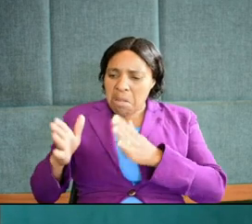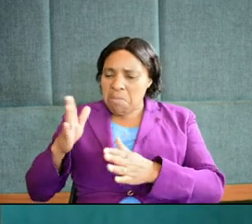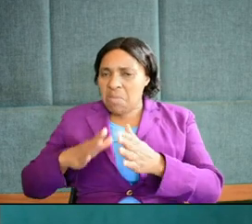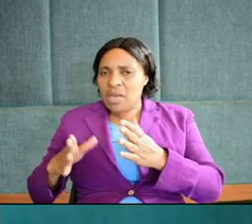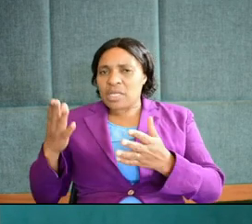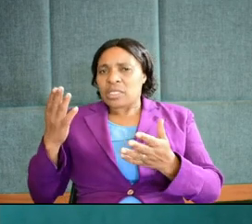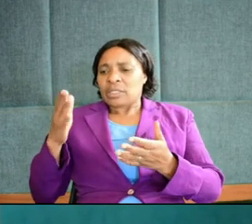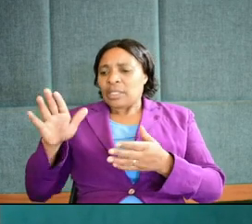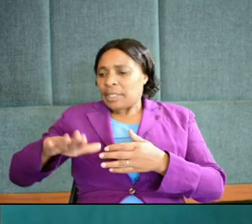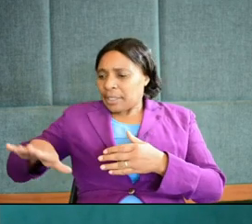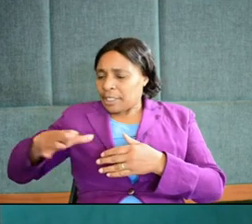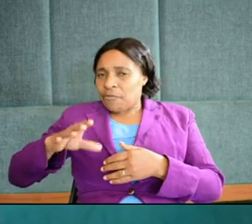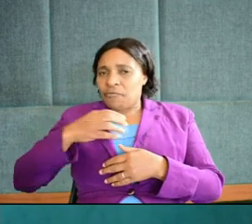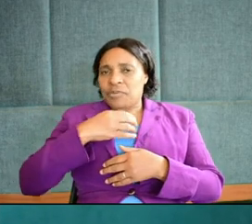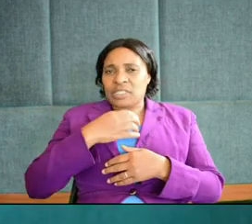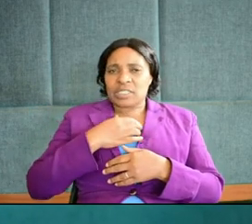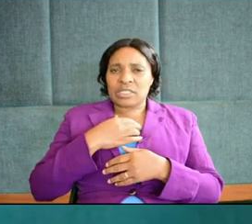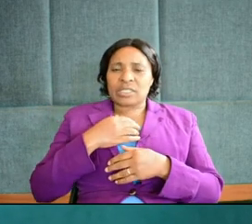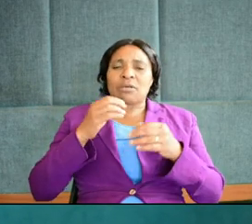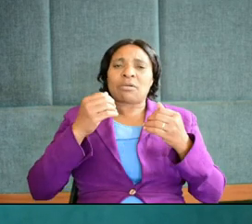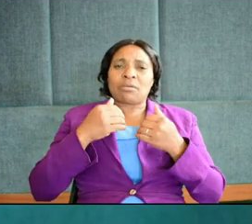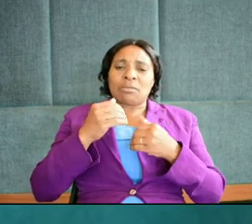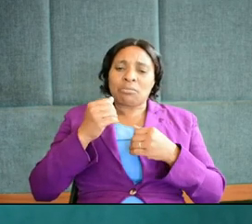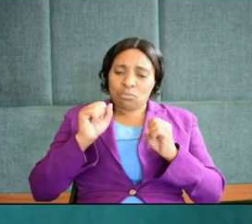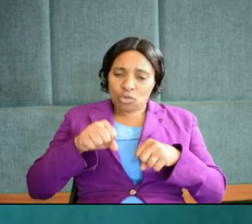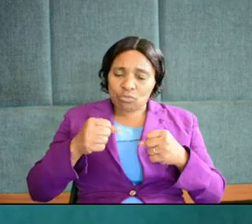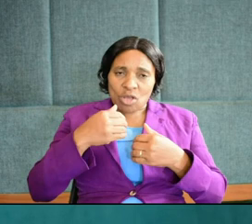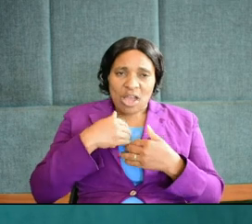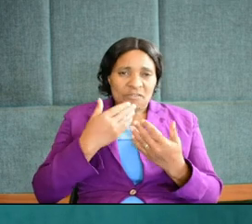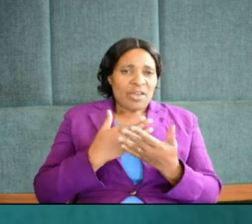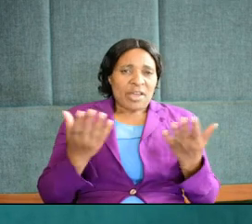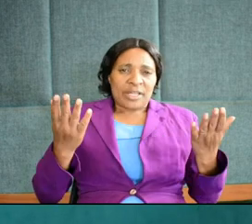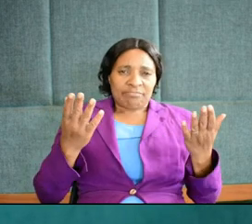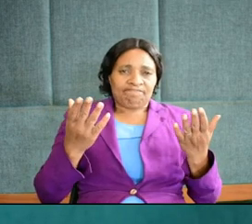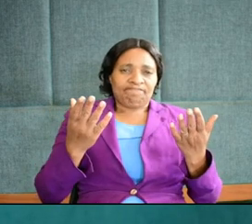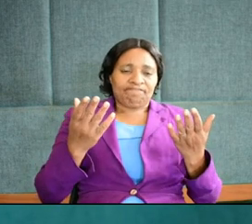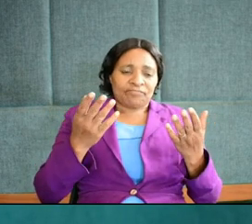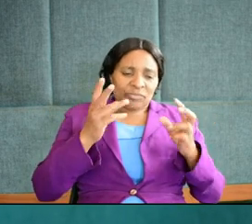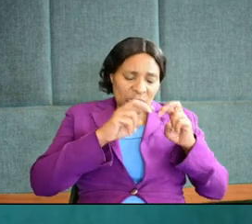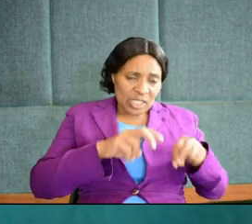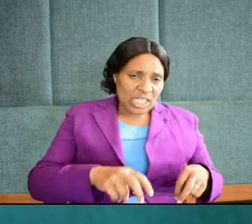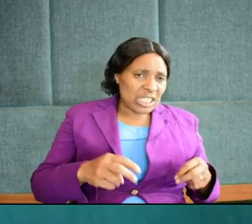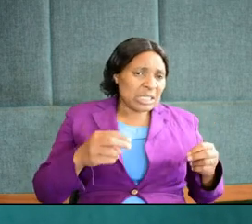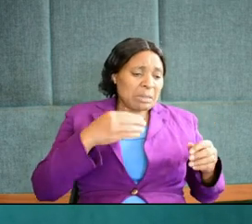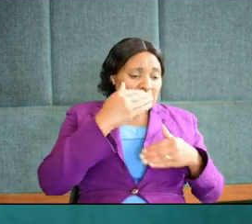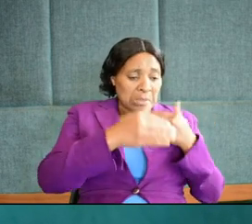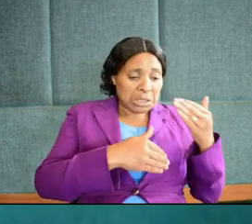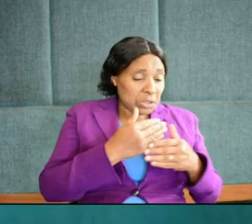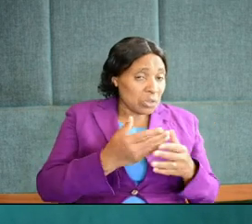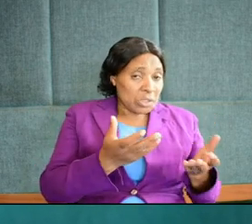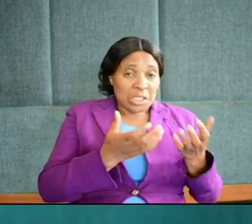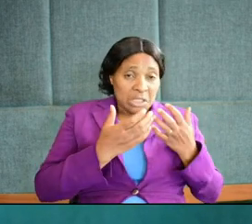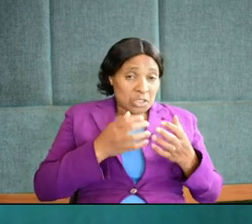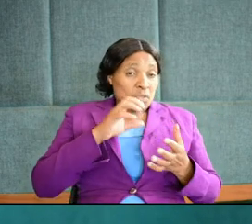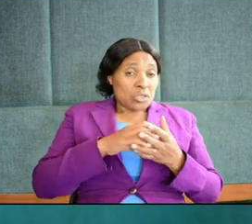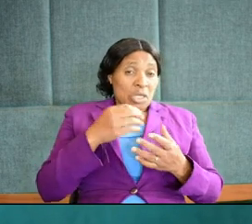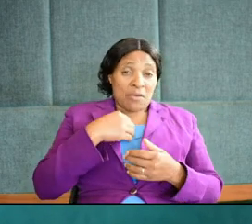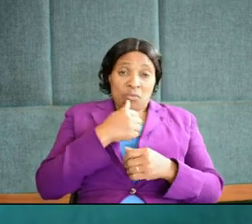visit. You may have a reconnaissance, and also check whether the materials needed are of good